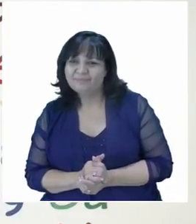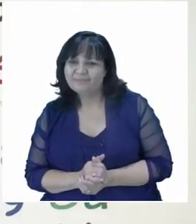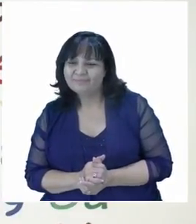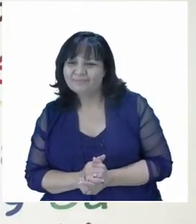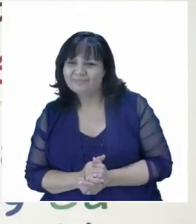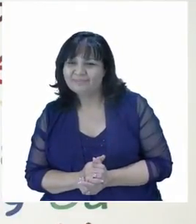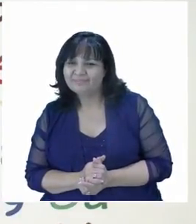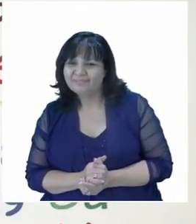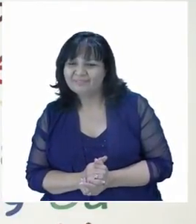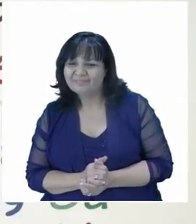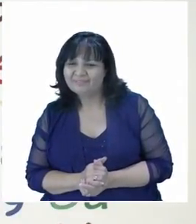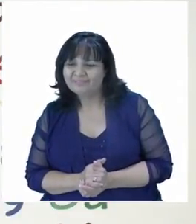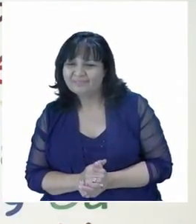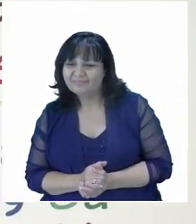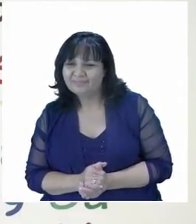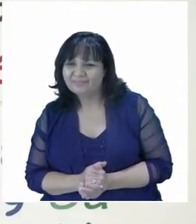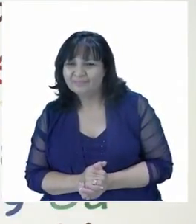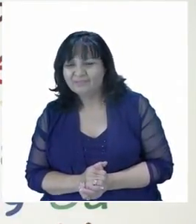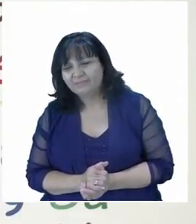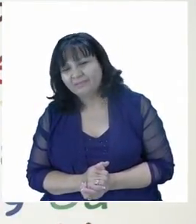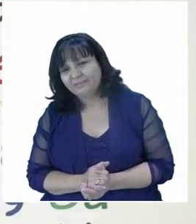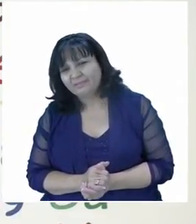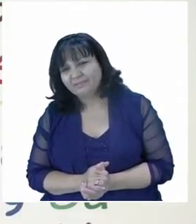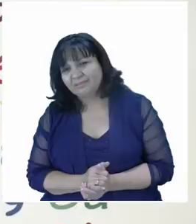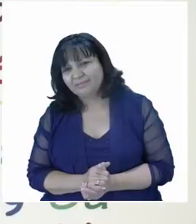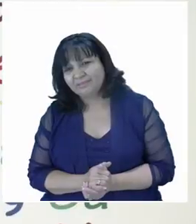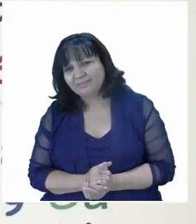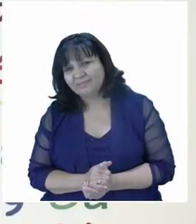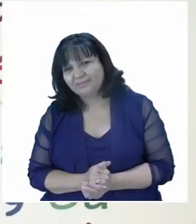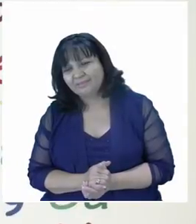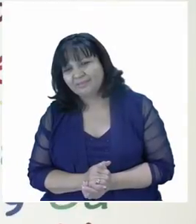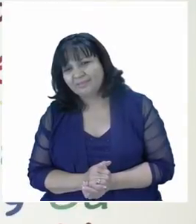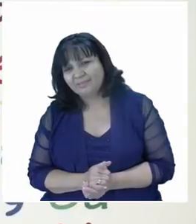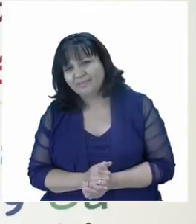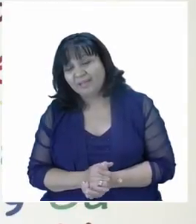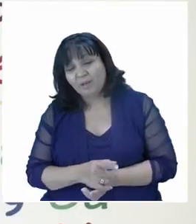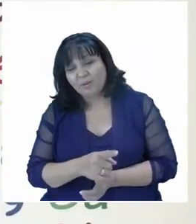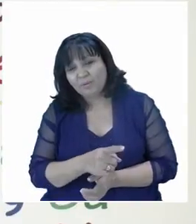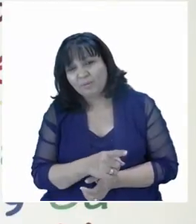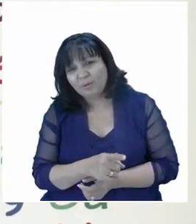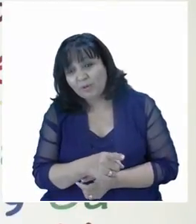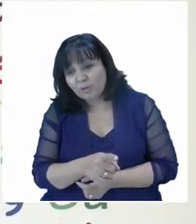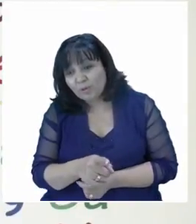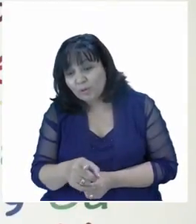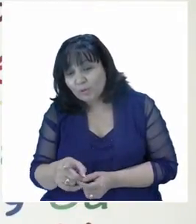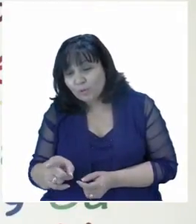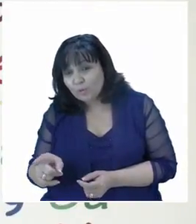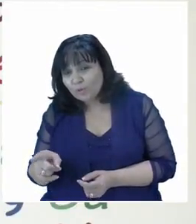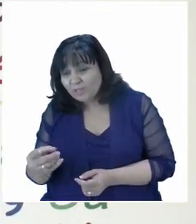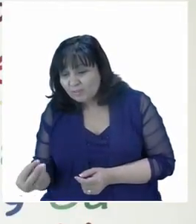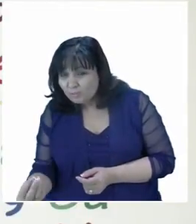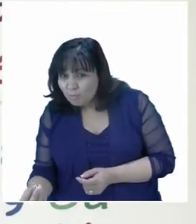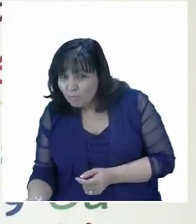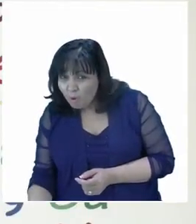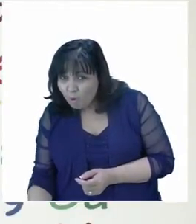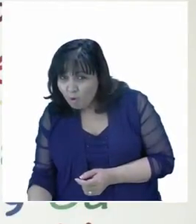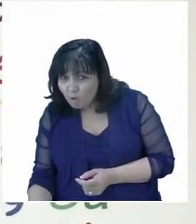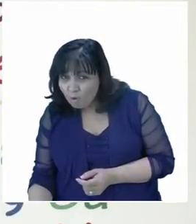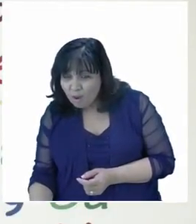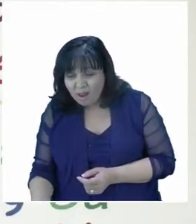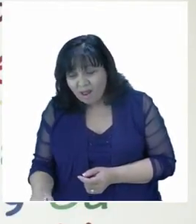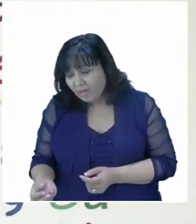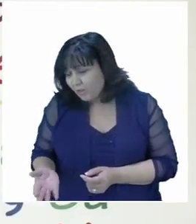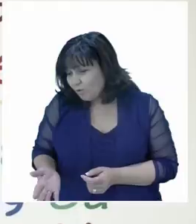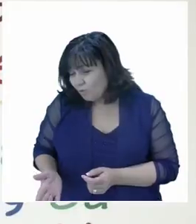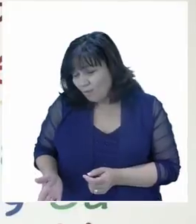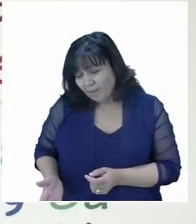be used. But because you are still very young, boys and girls, you cannot use a pair of